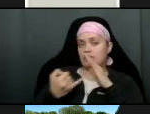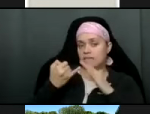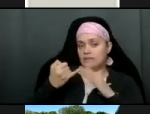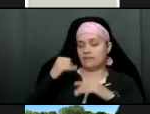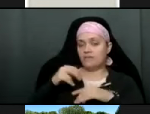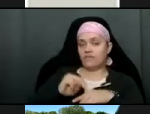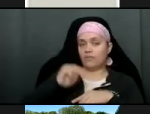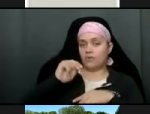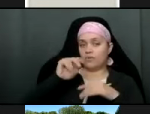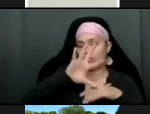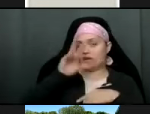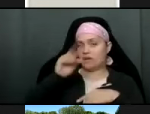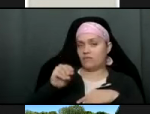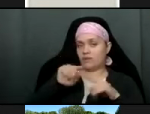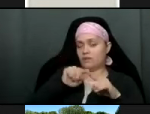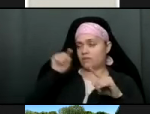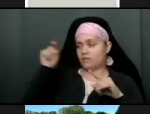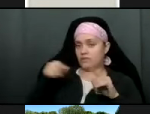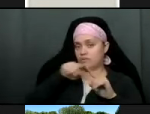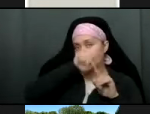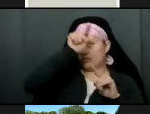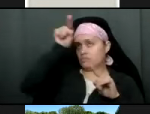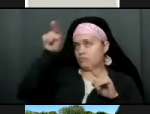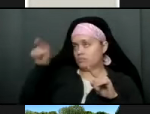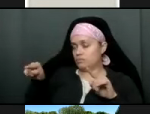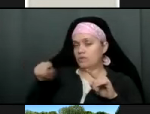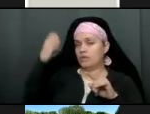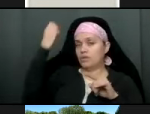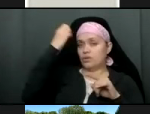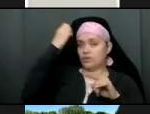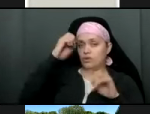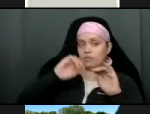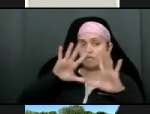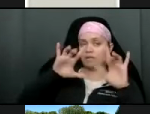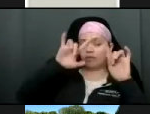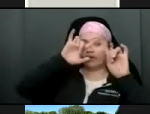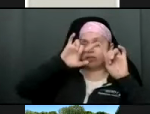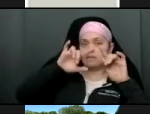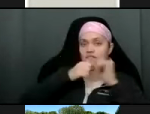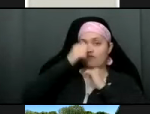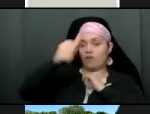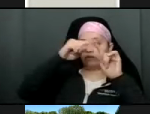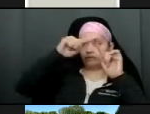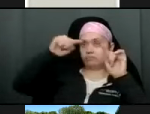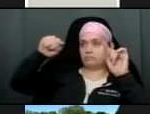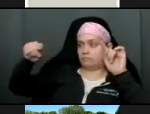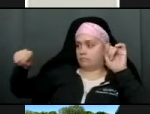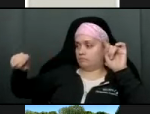From North Africa, it's all the way around. Europe clearly is very far from